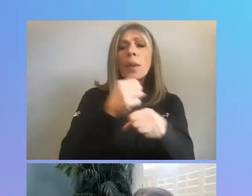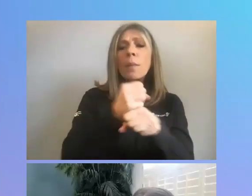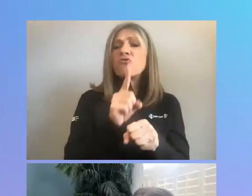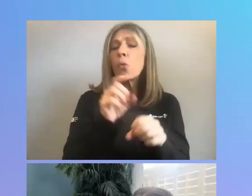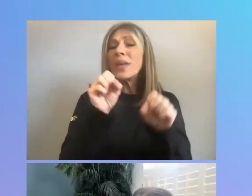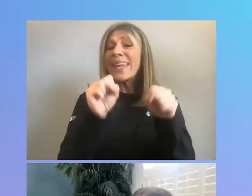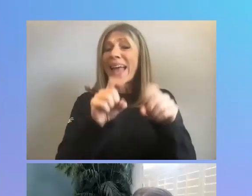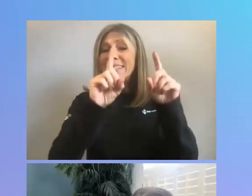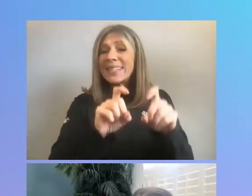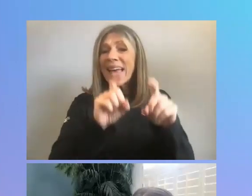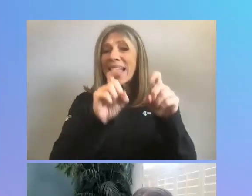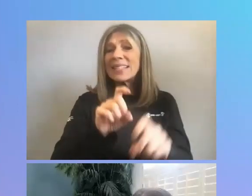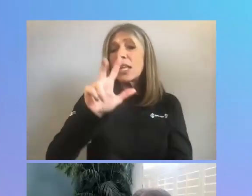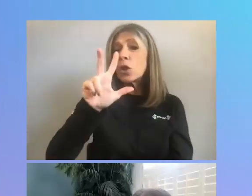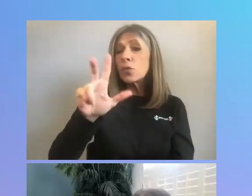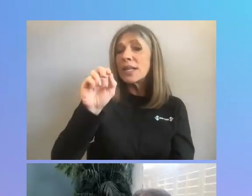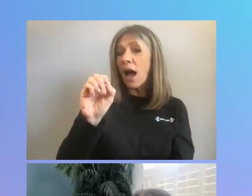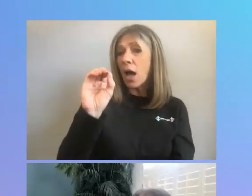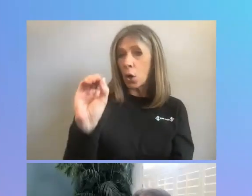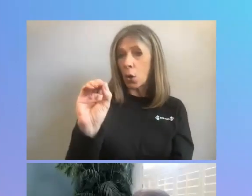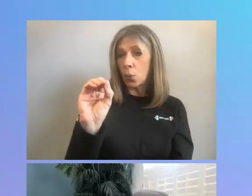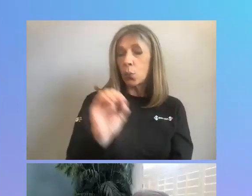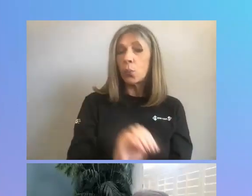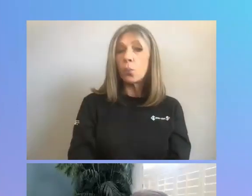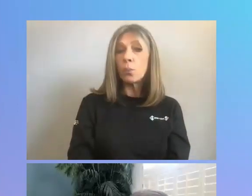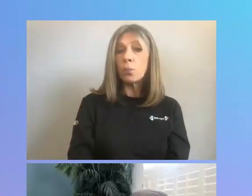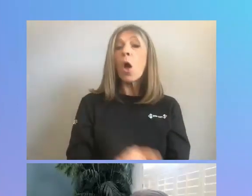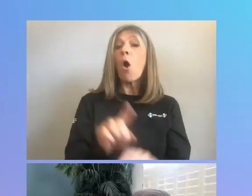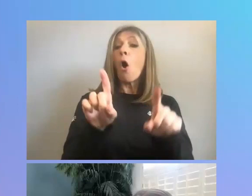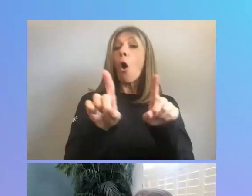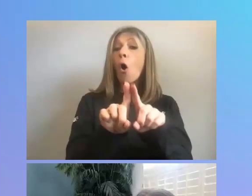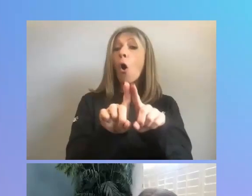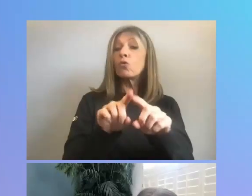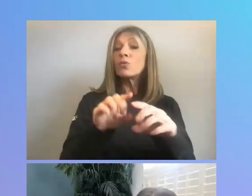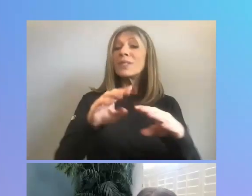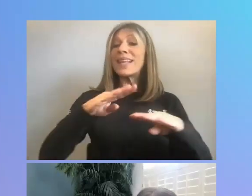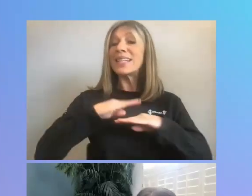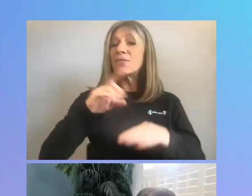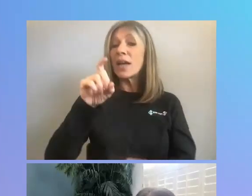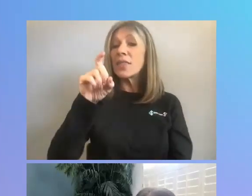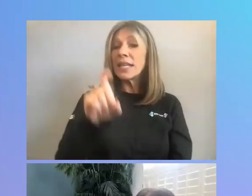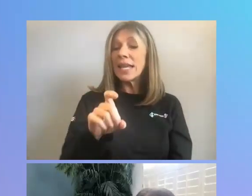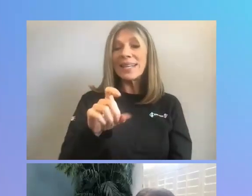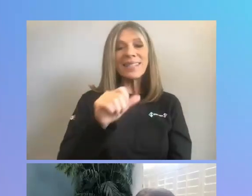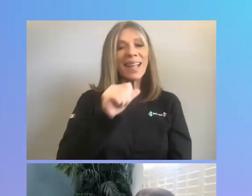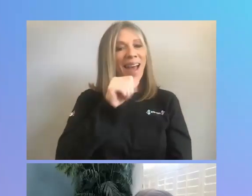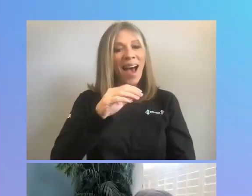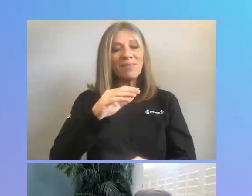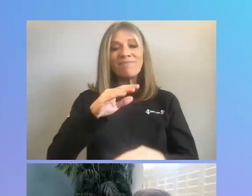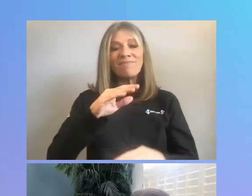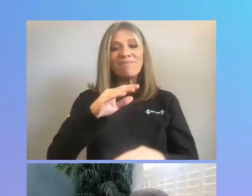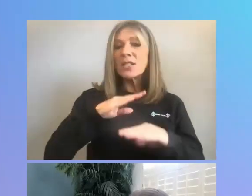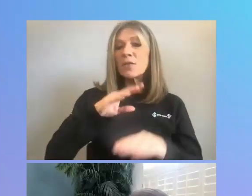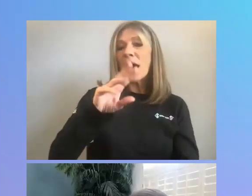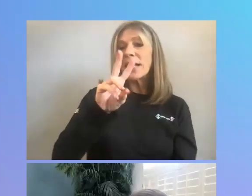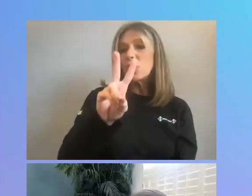testable in 3.0? And also meeting the needs that haven't been met in 2.x